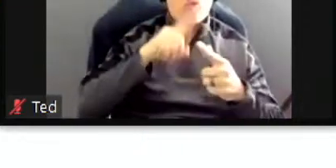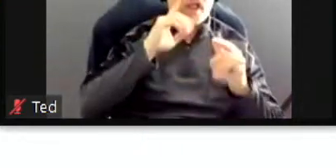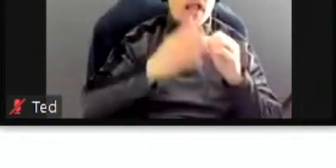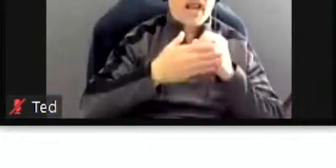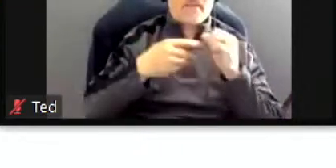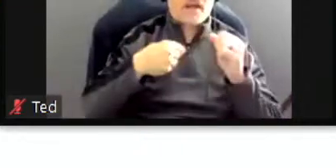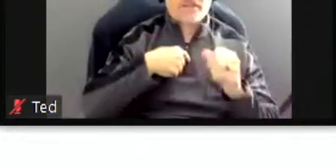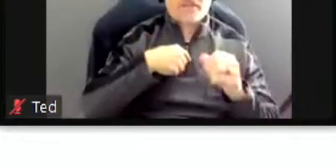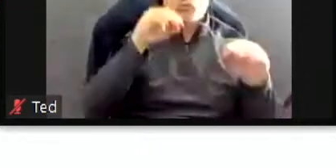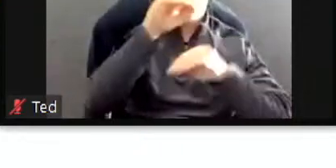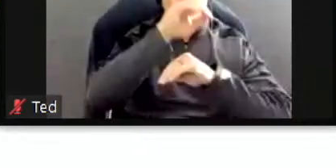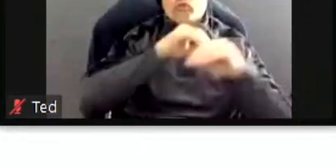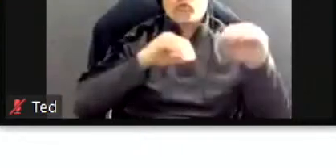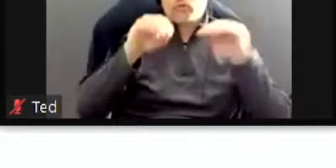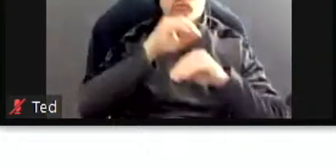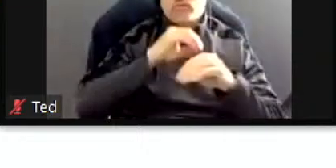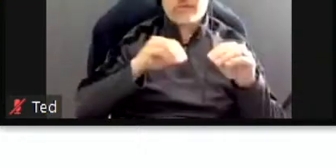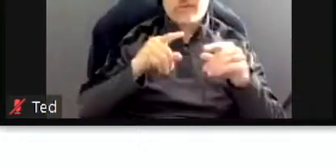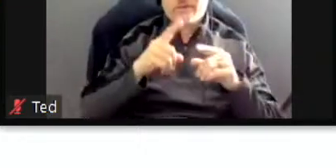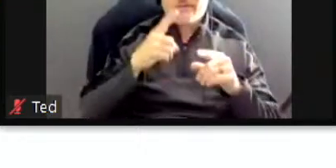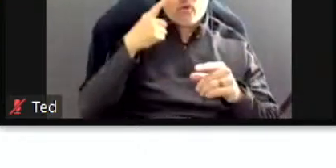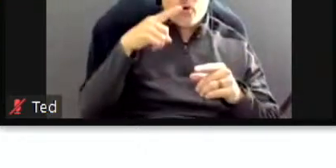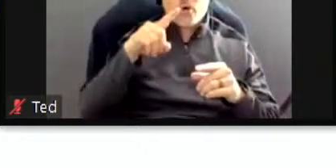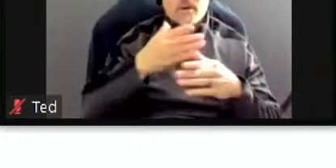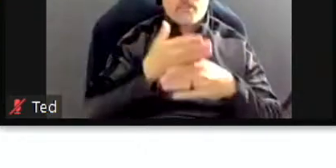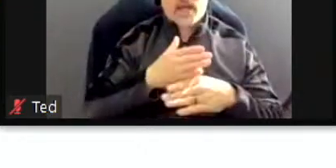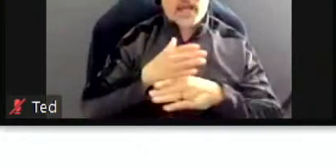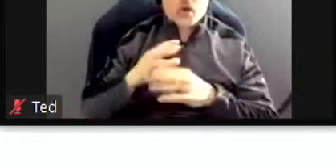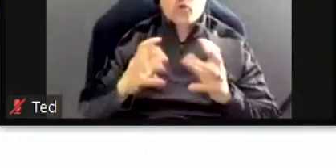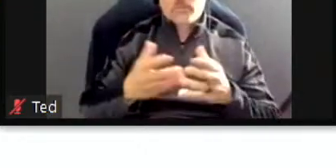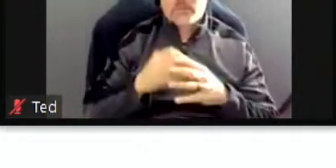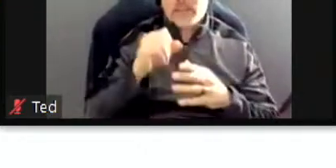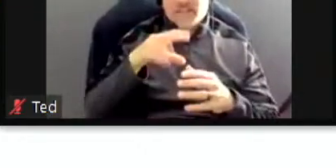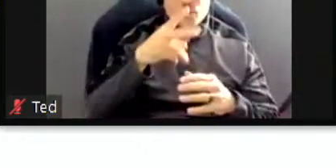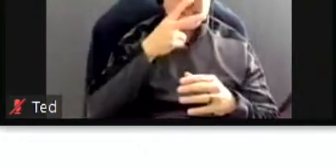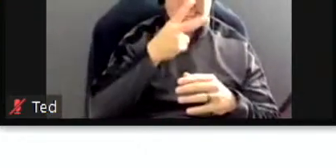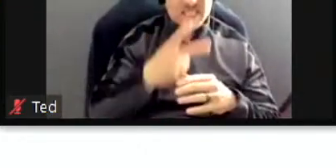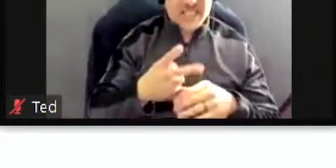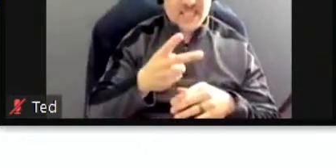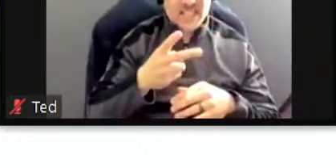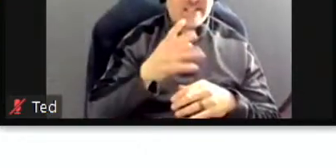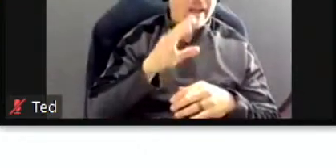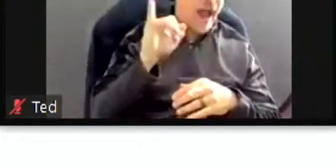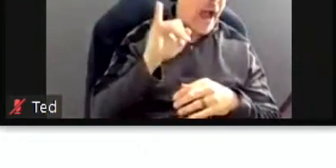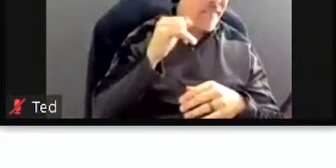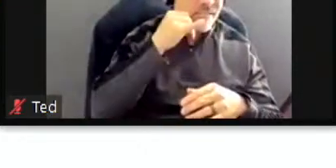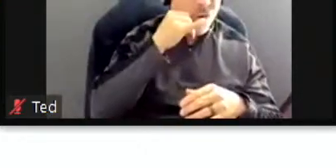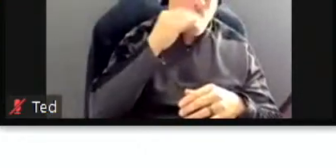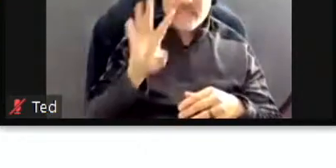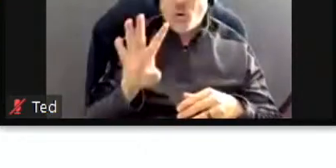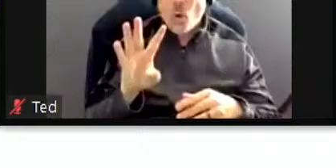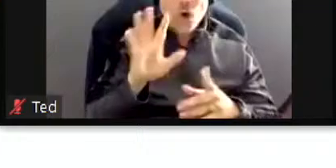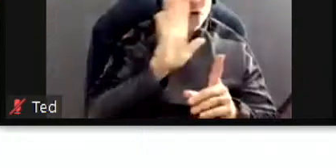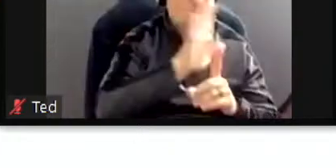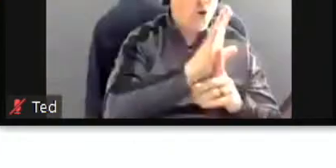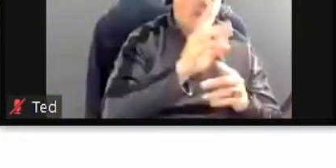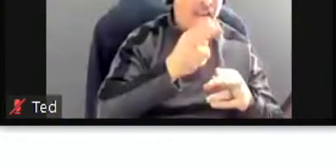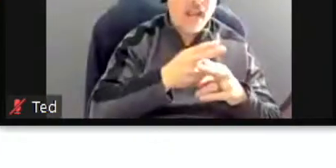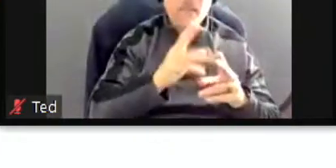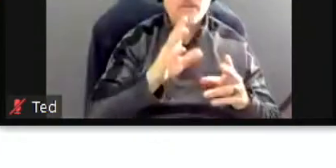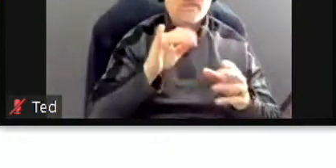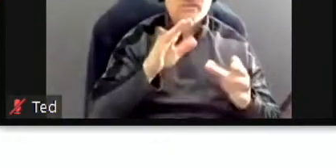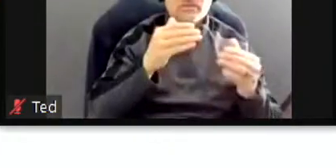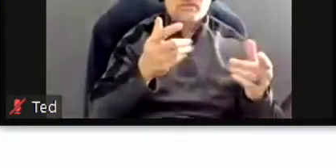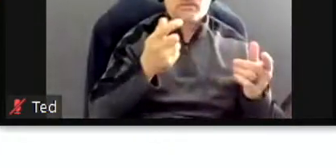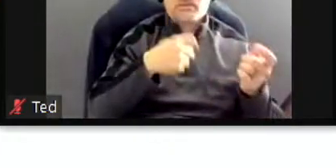later. So if you're noticing your name that says iPhone 4 or something similar, please make sure it has